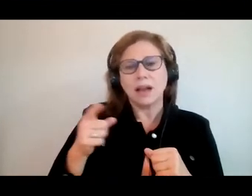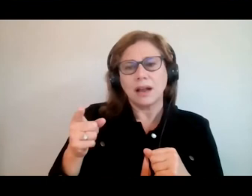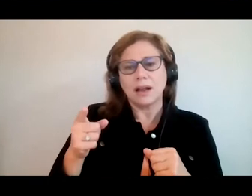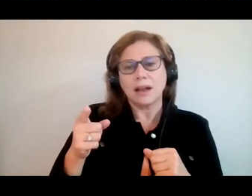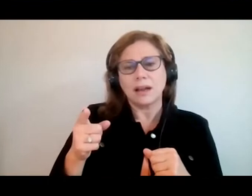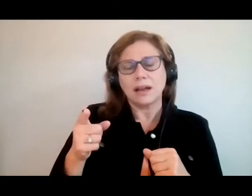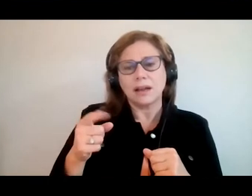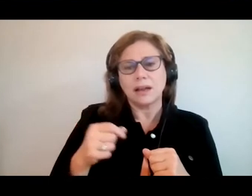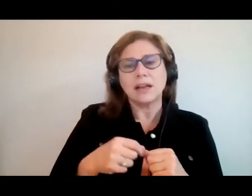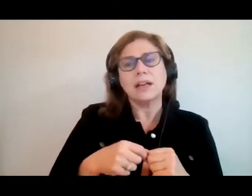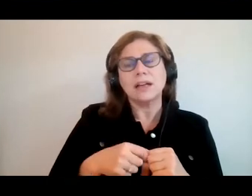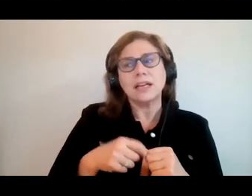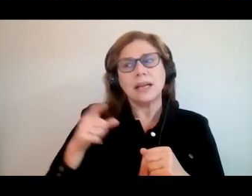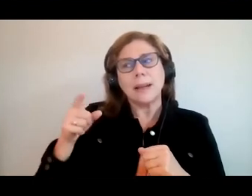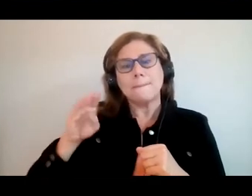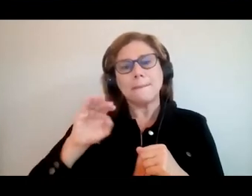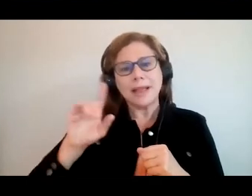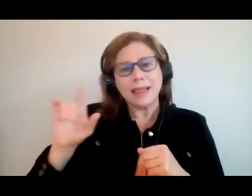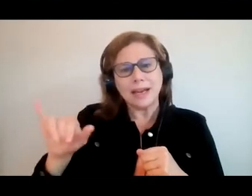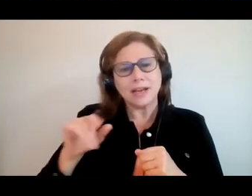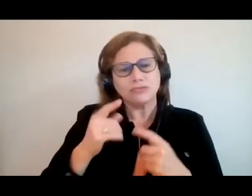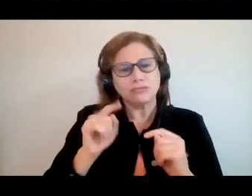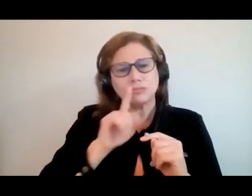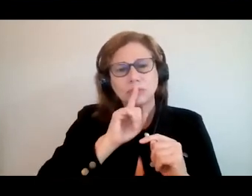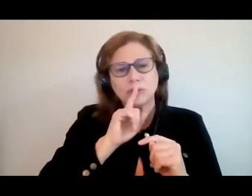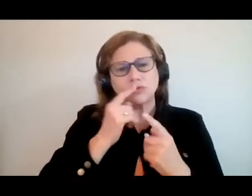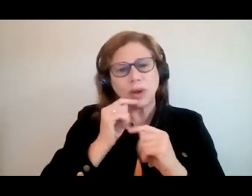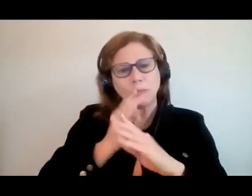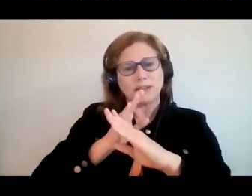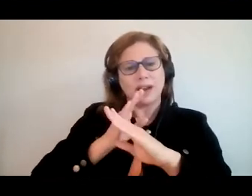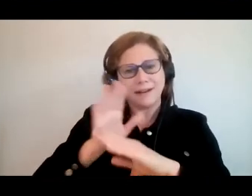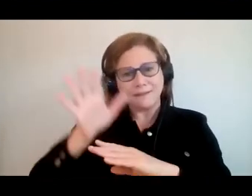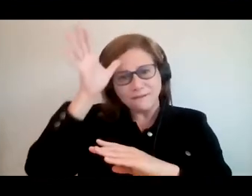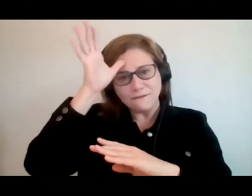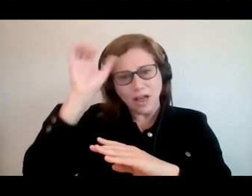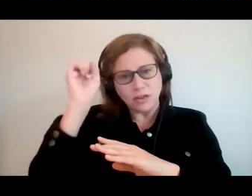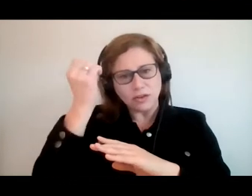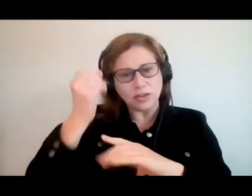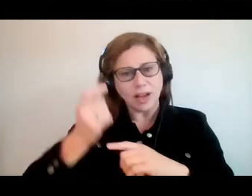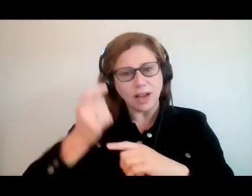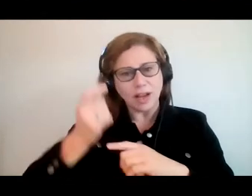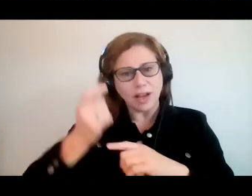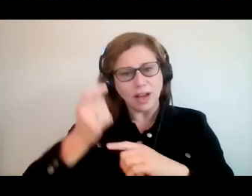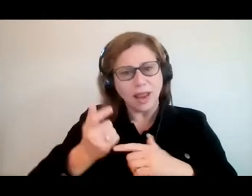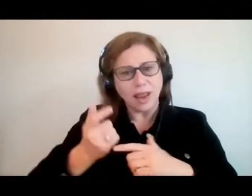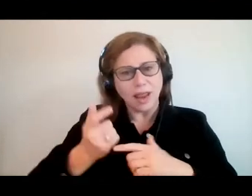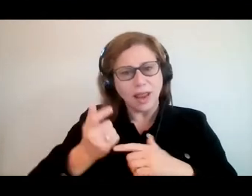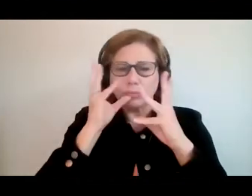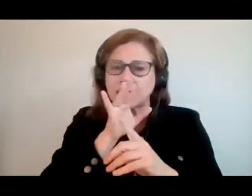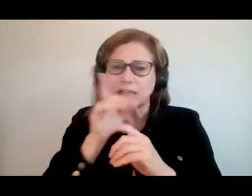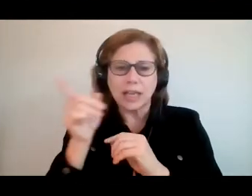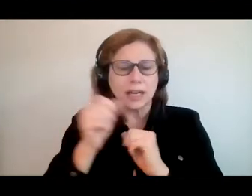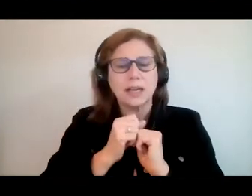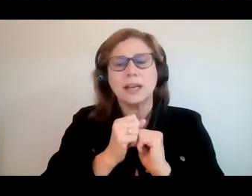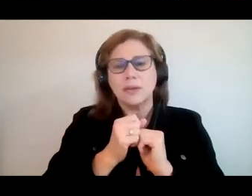his father's life and history. And I think it's so beautifully articulated in that moment. You know, one of the things that we learned from spending so much time with Billy